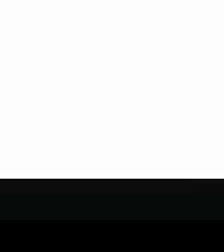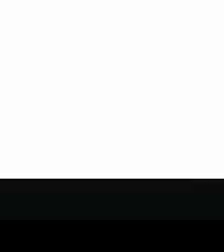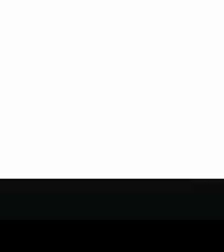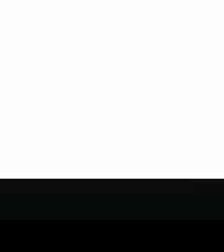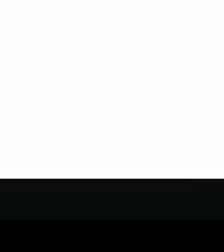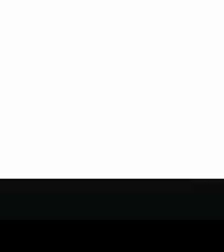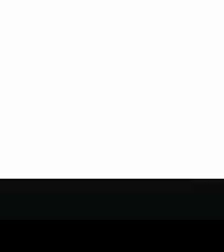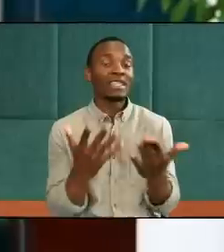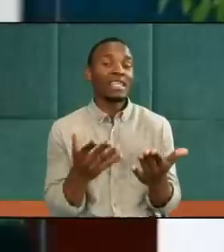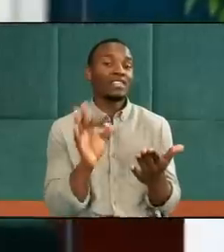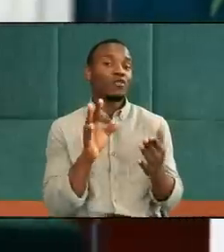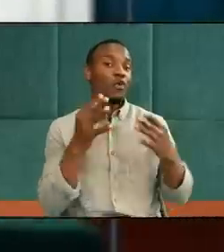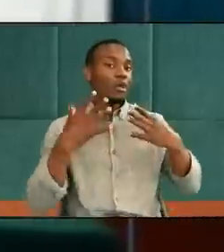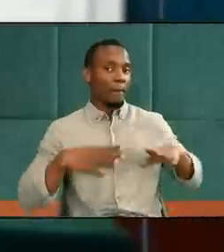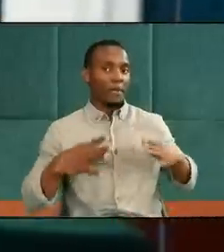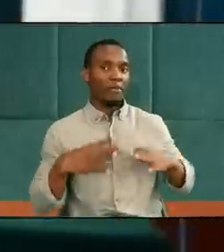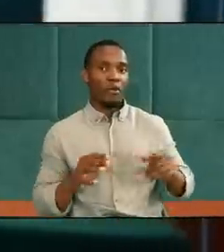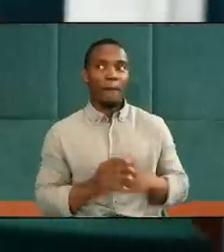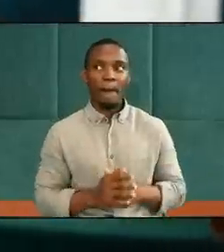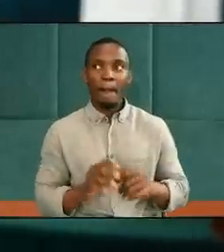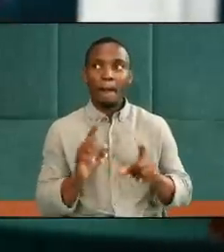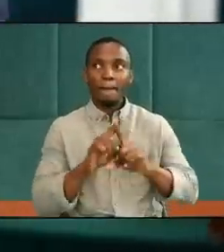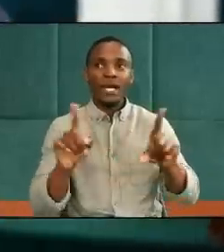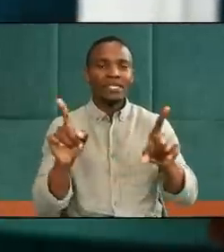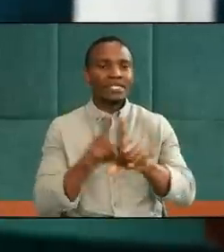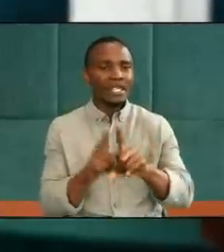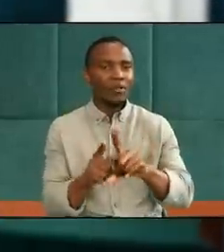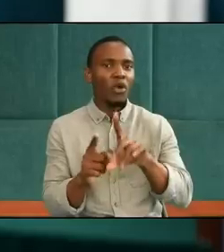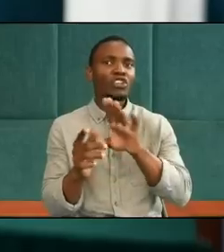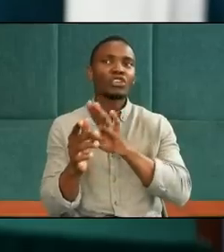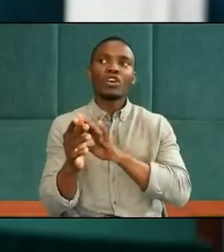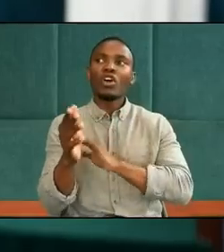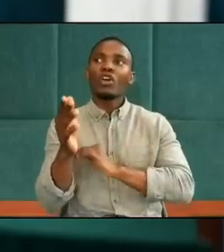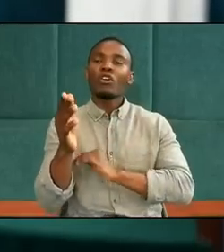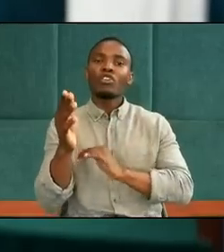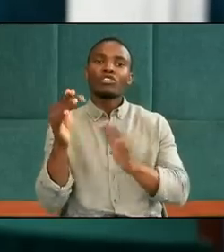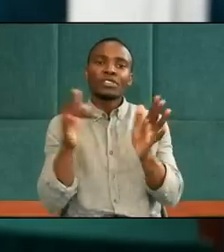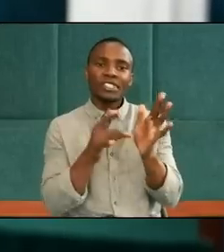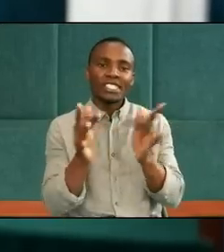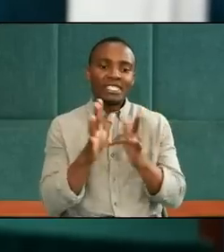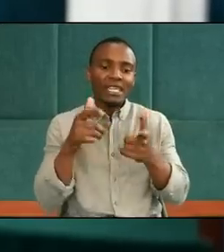of men." And yet still God keep him on the team.